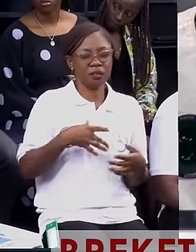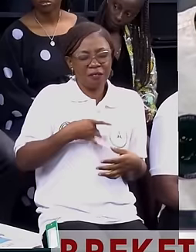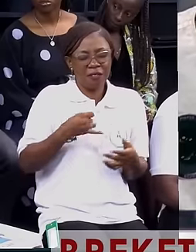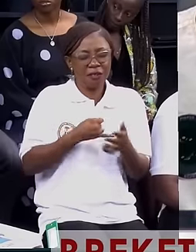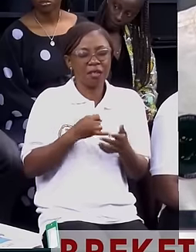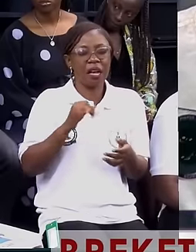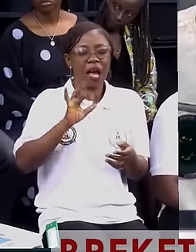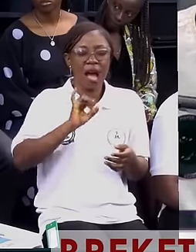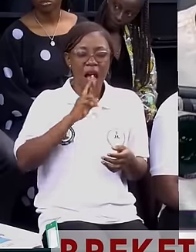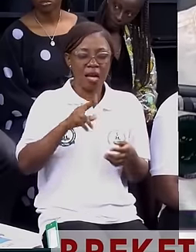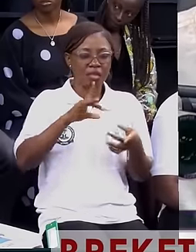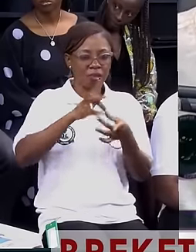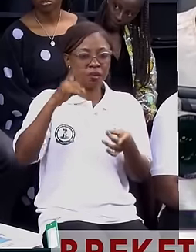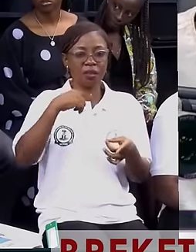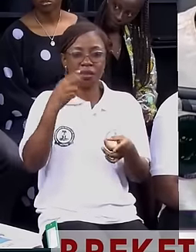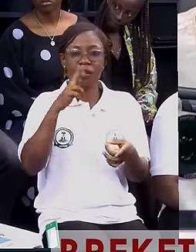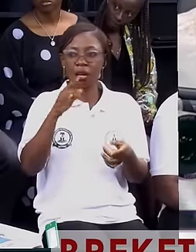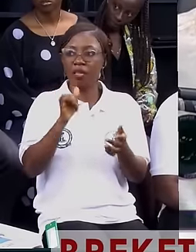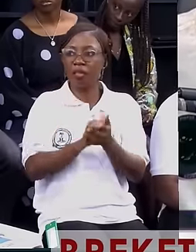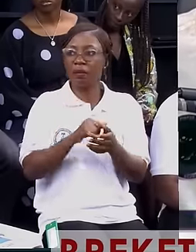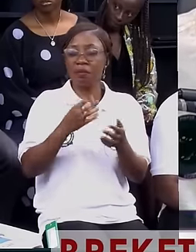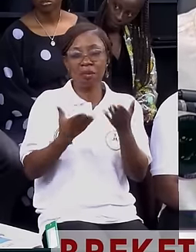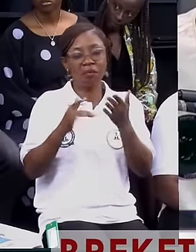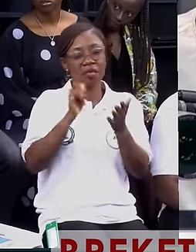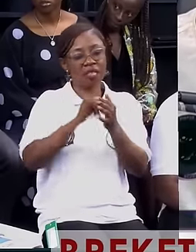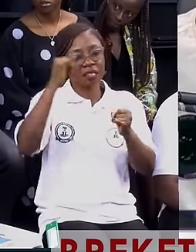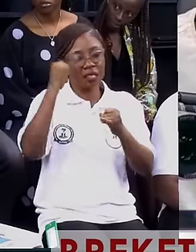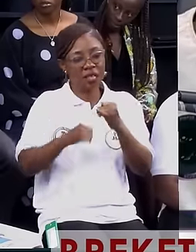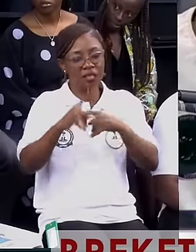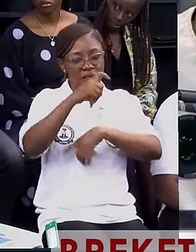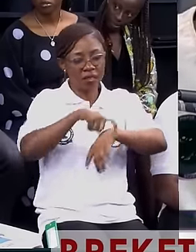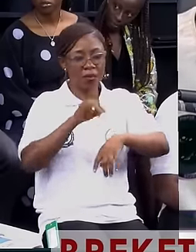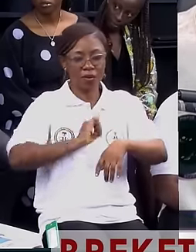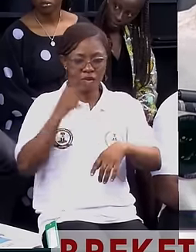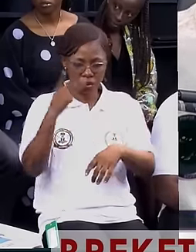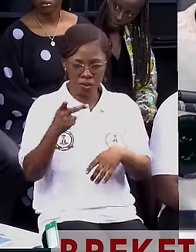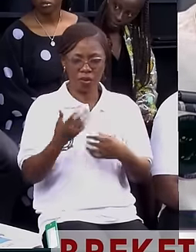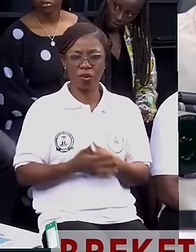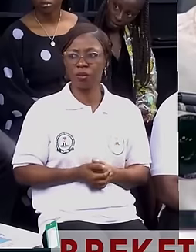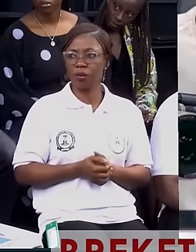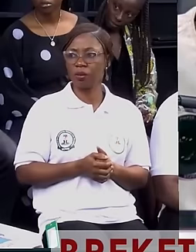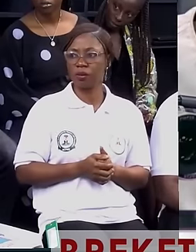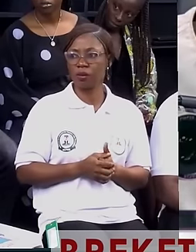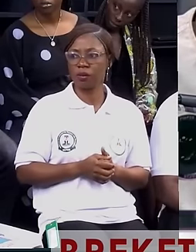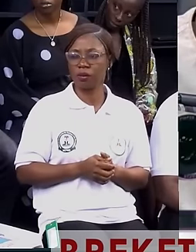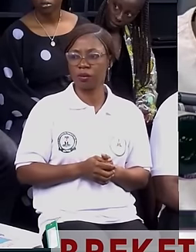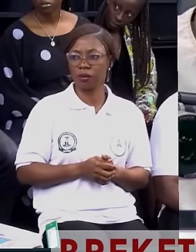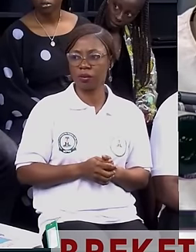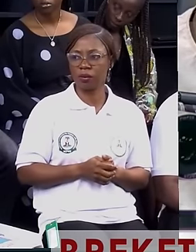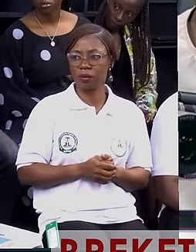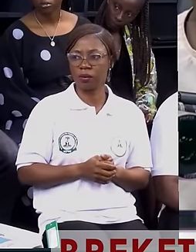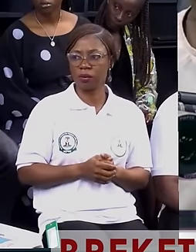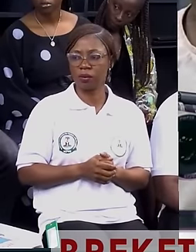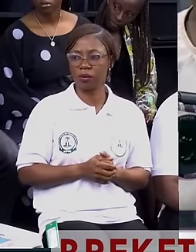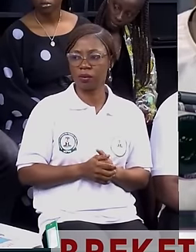said her spirit told her that's the last time she will see me. I said, Mommy, no, now I Your need. Your mom told you this. Yes, sir. Yes, sir.